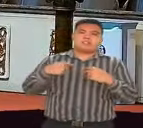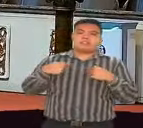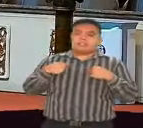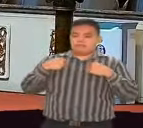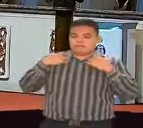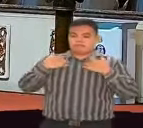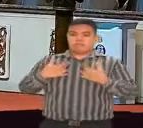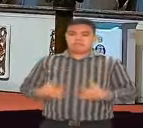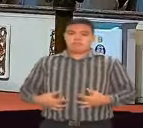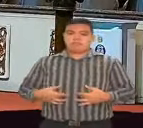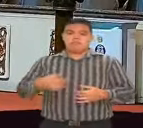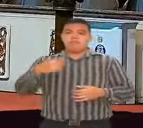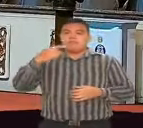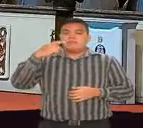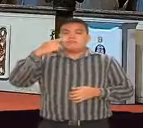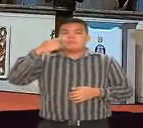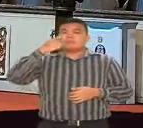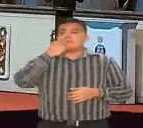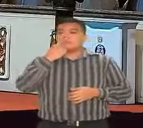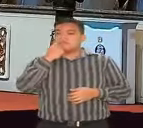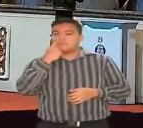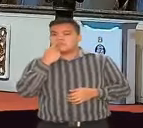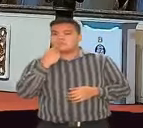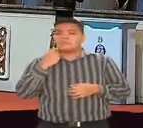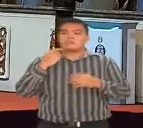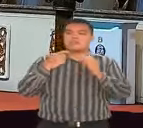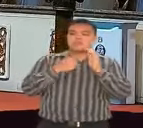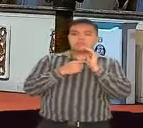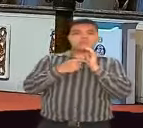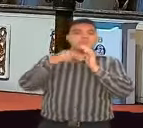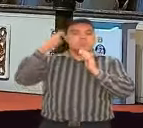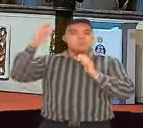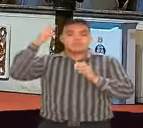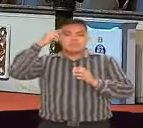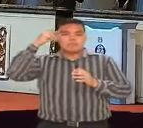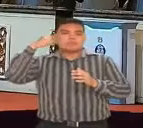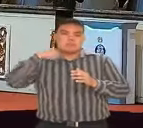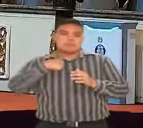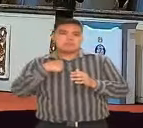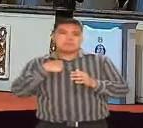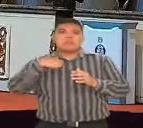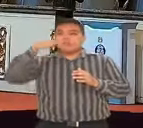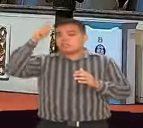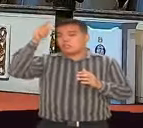pink to remind me of God's grace upon my life.